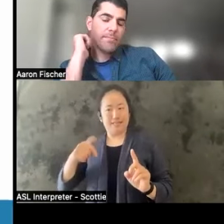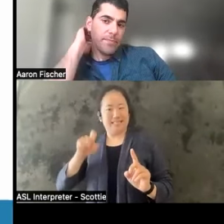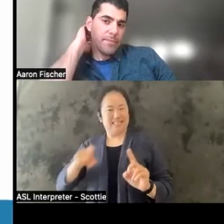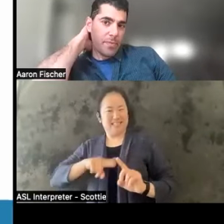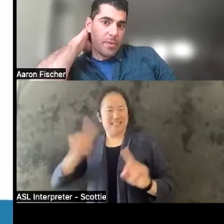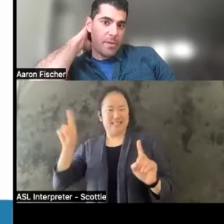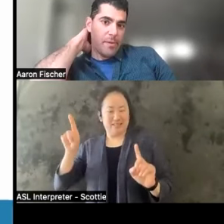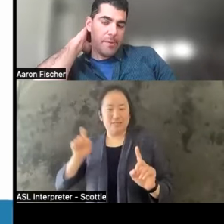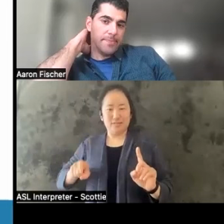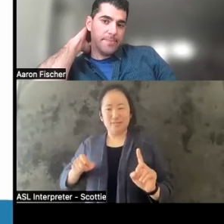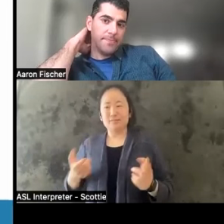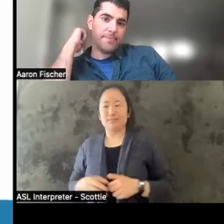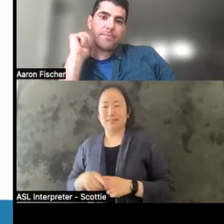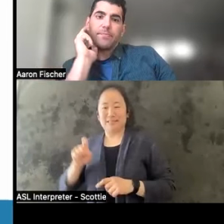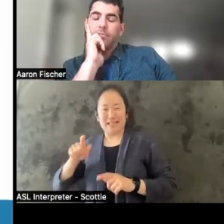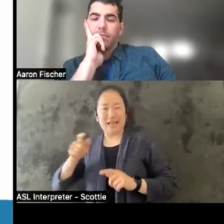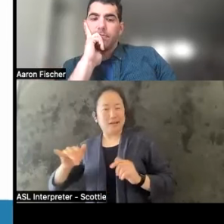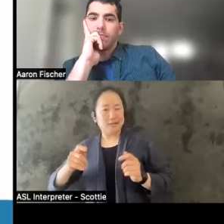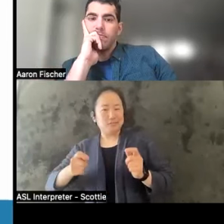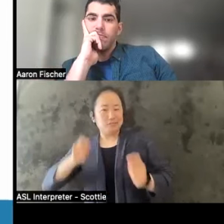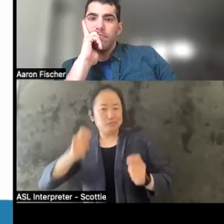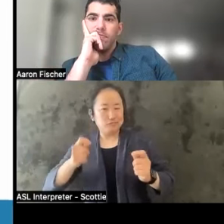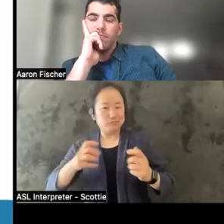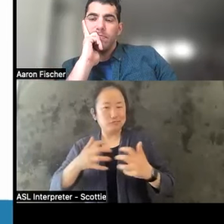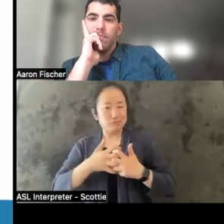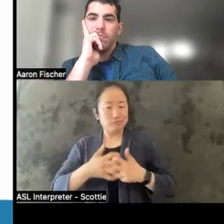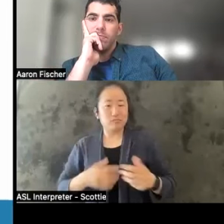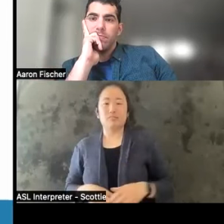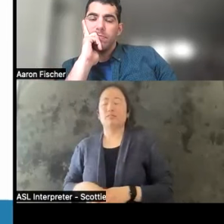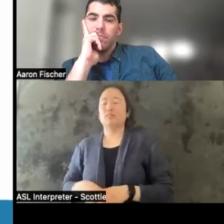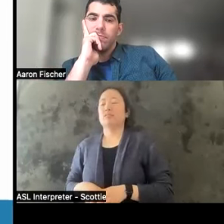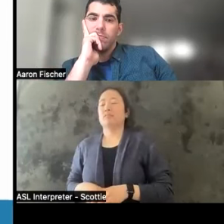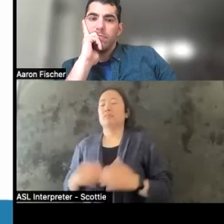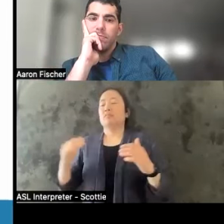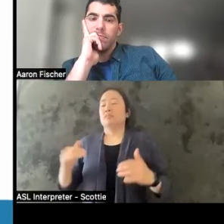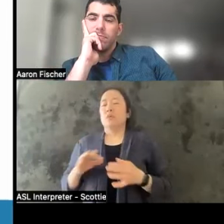thing, and with regard to the animal,